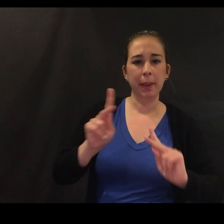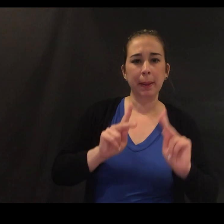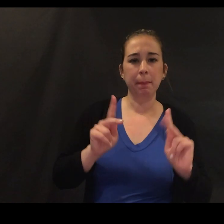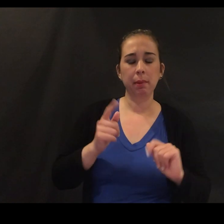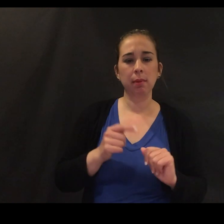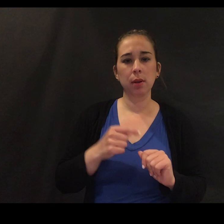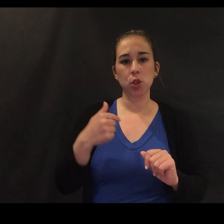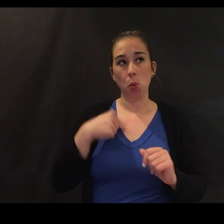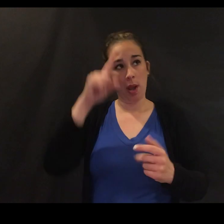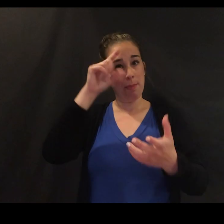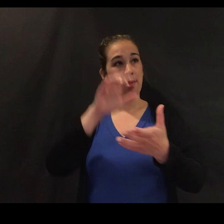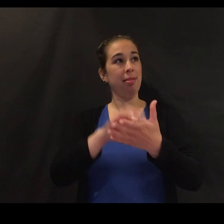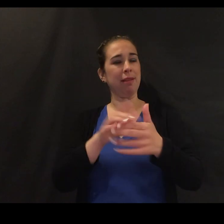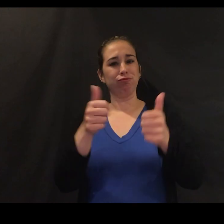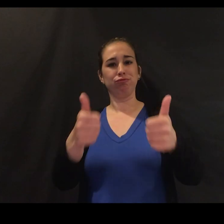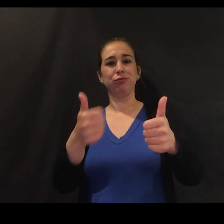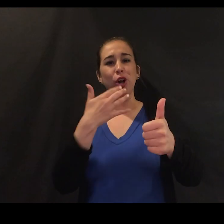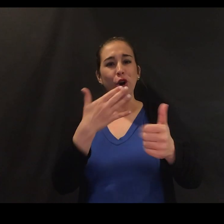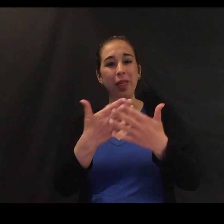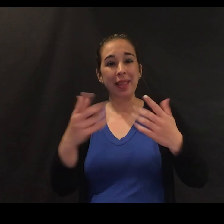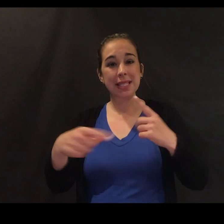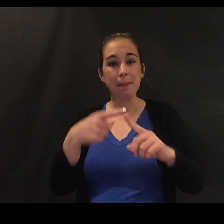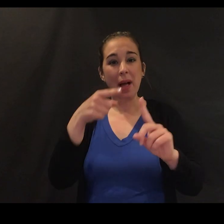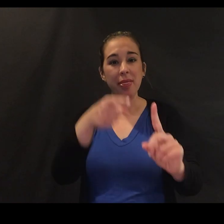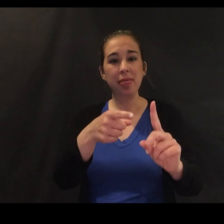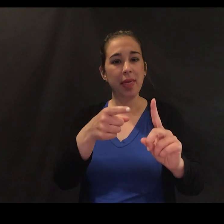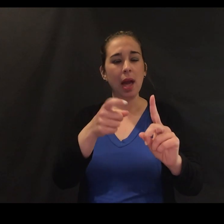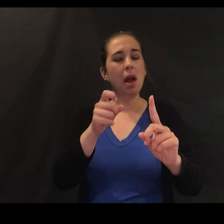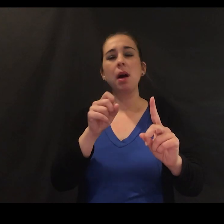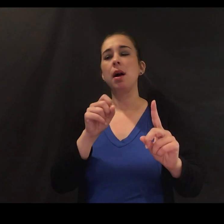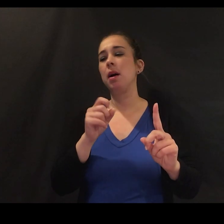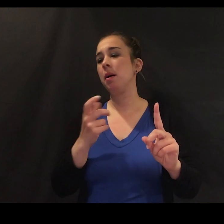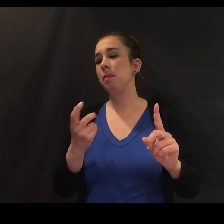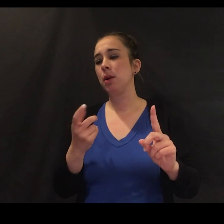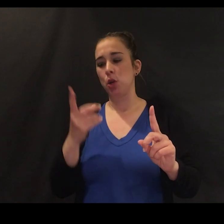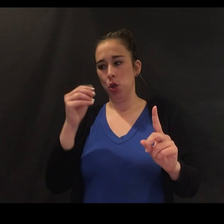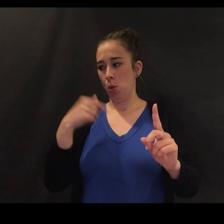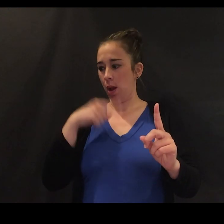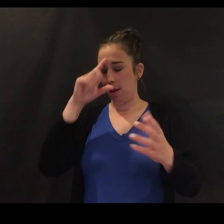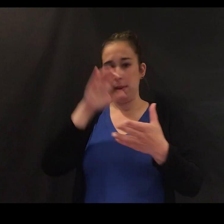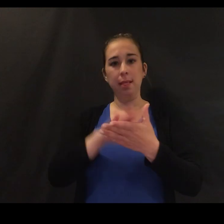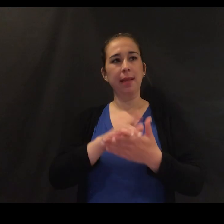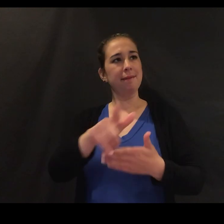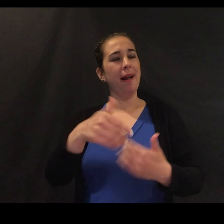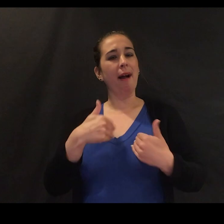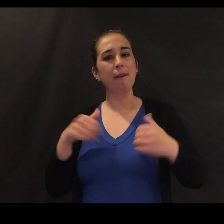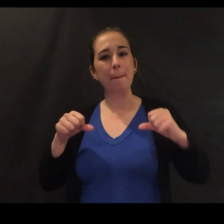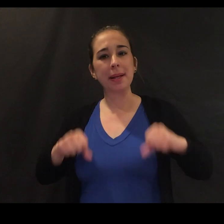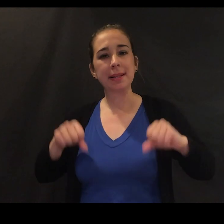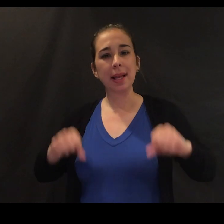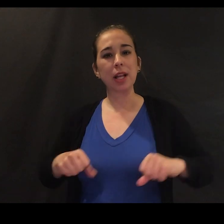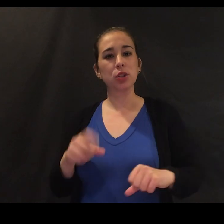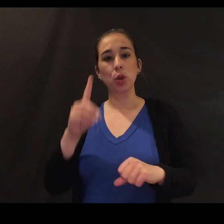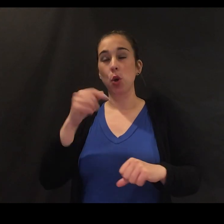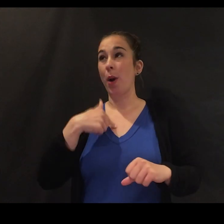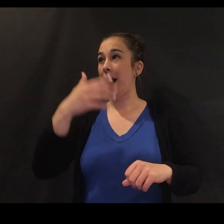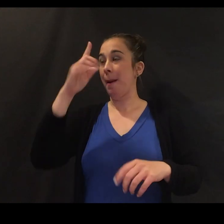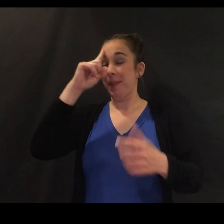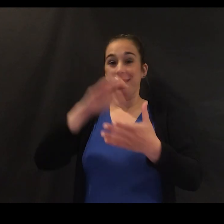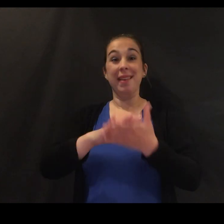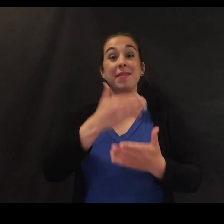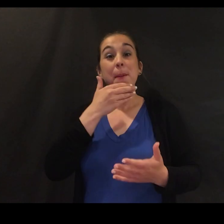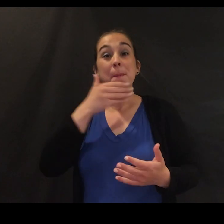people? Do I believe that there's potential in people? Do I believe the best? See, gracious